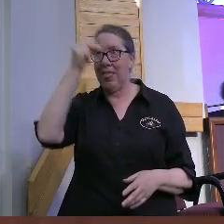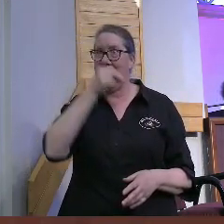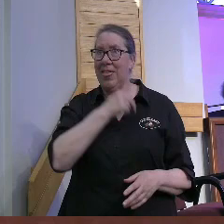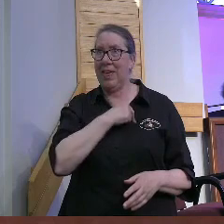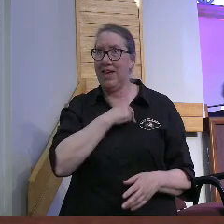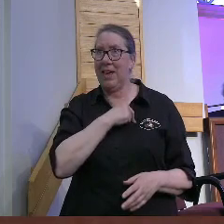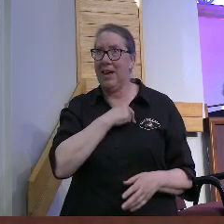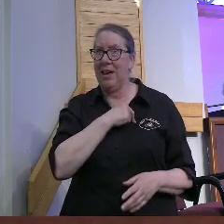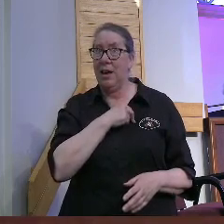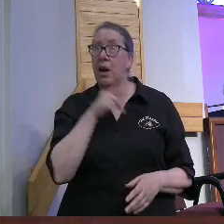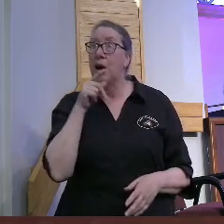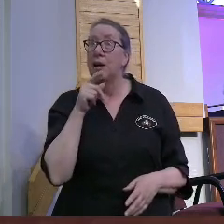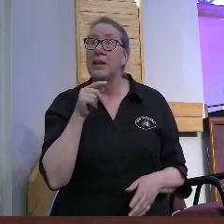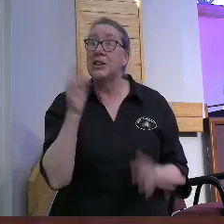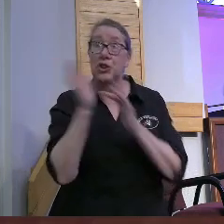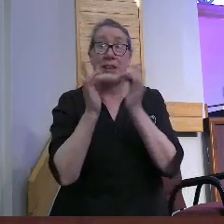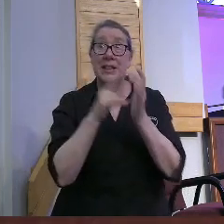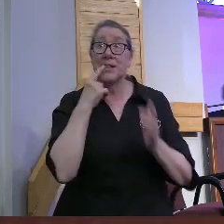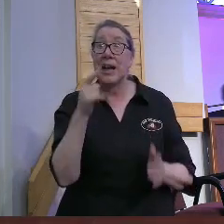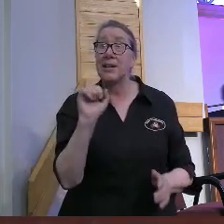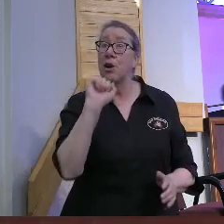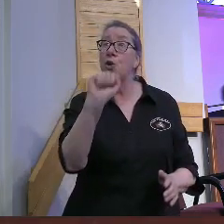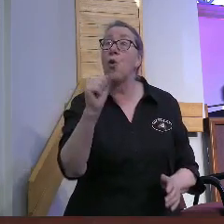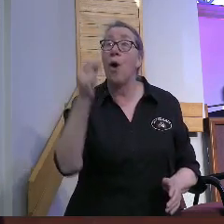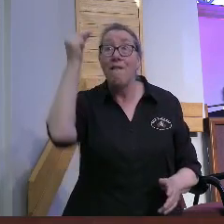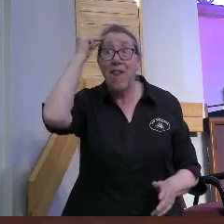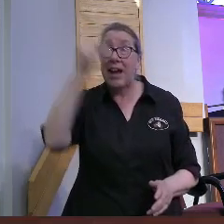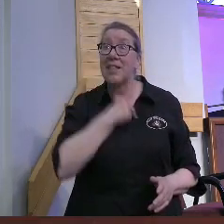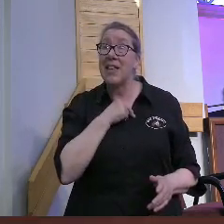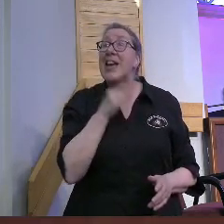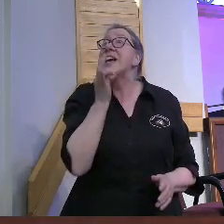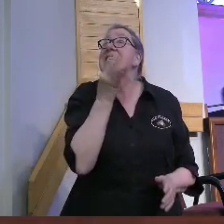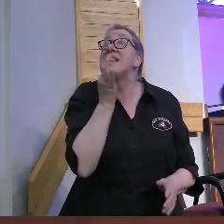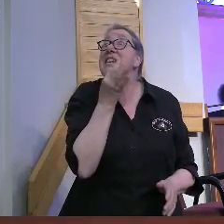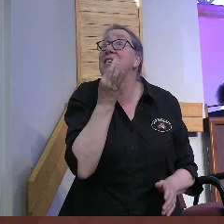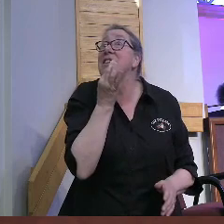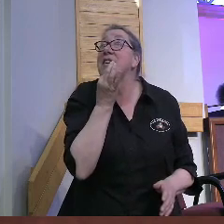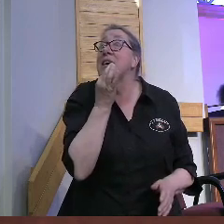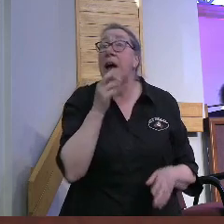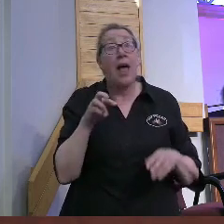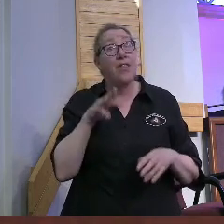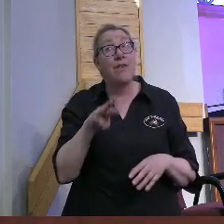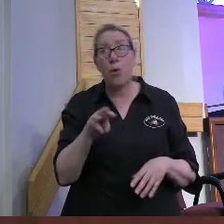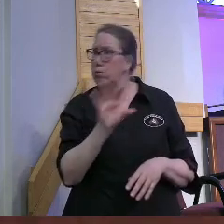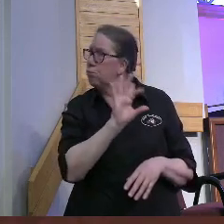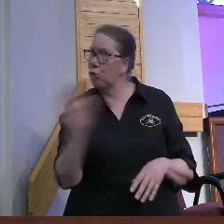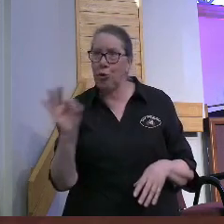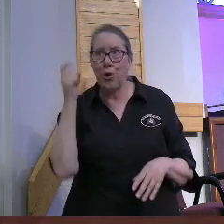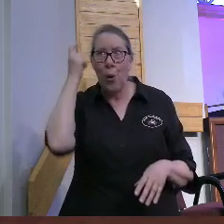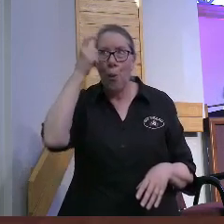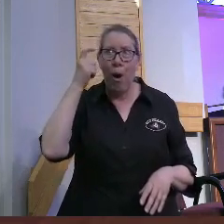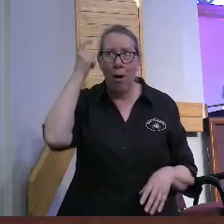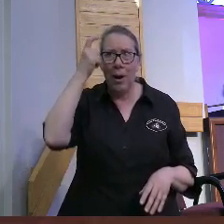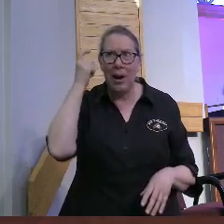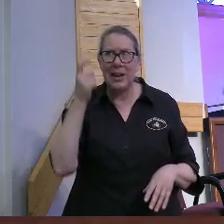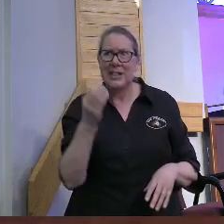any faith. He says, your faith is little. You of little faith. Therefore, do not worry, saying, what shall